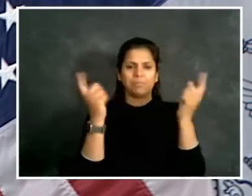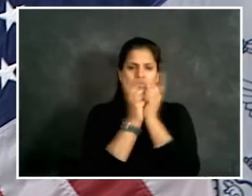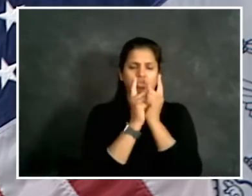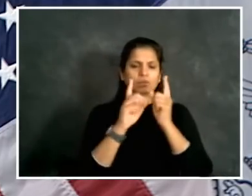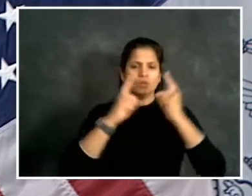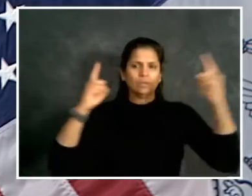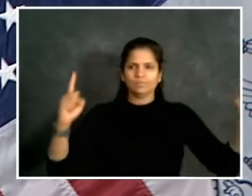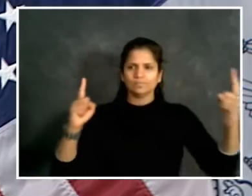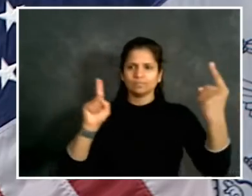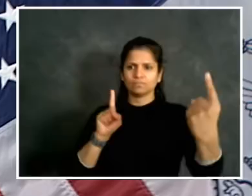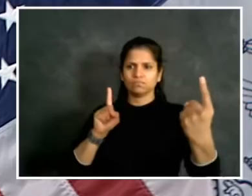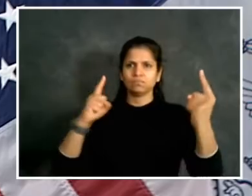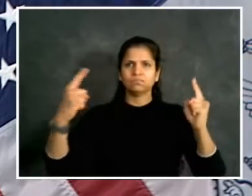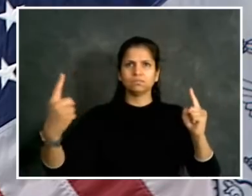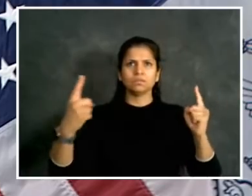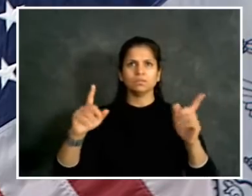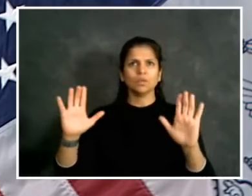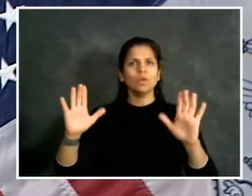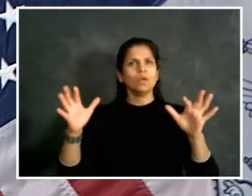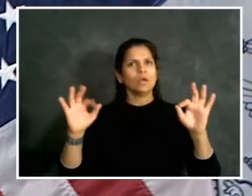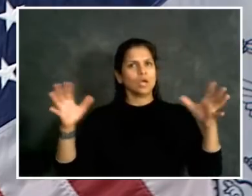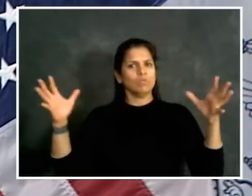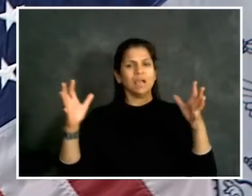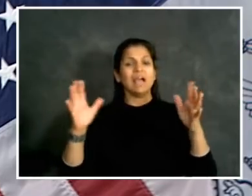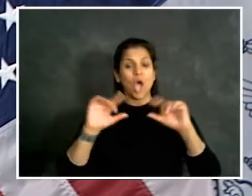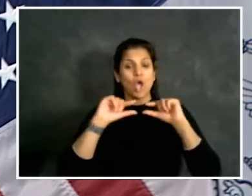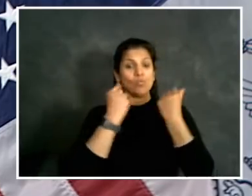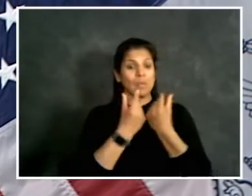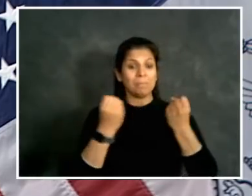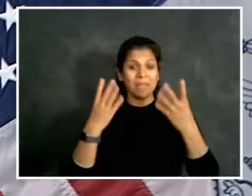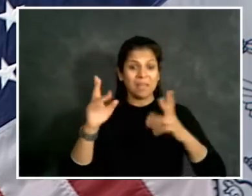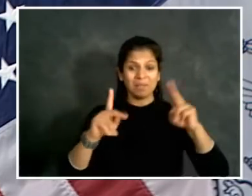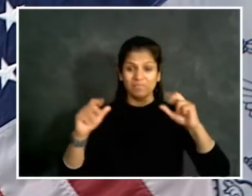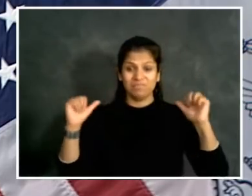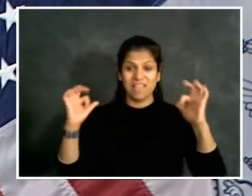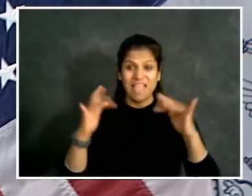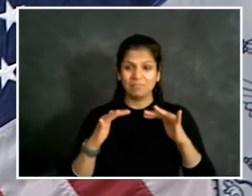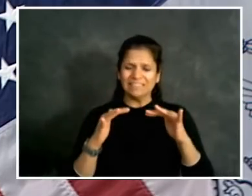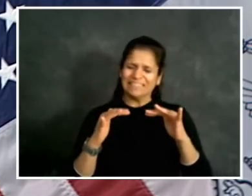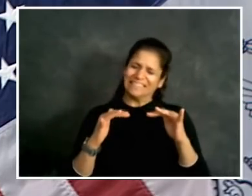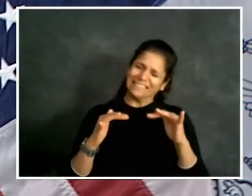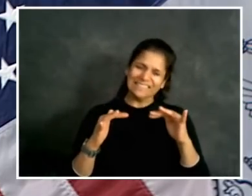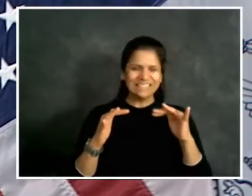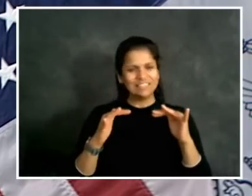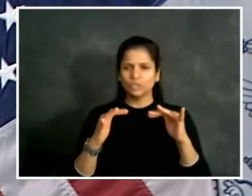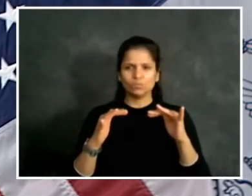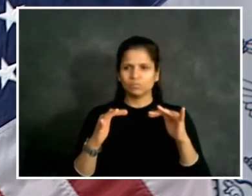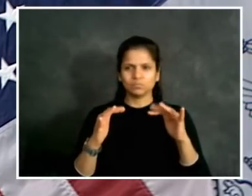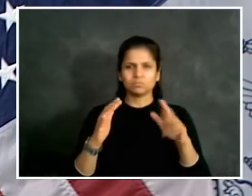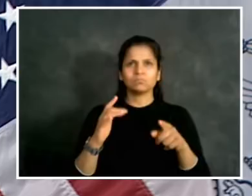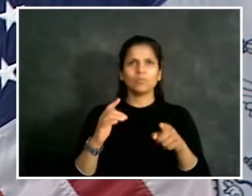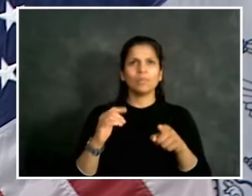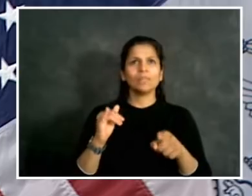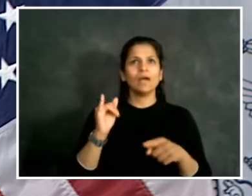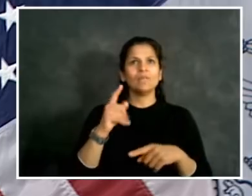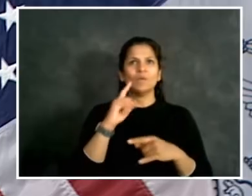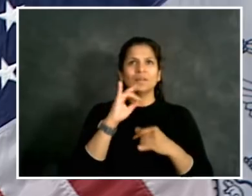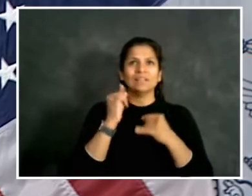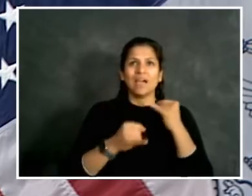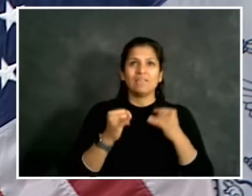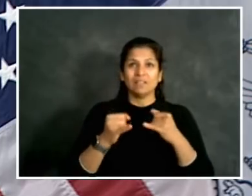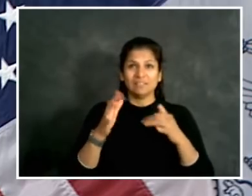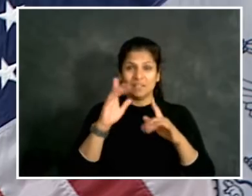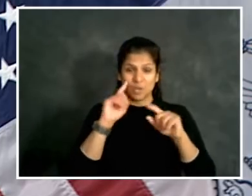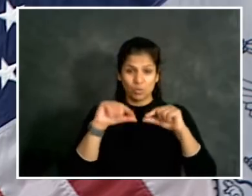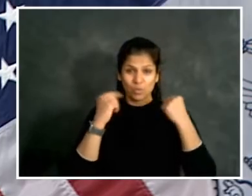is, of course, huge gatherings. That's going to be one of the last things to come online. We're just going to have to do this in stages